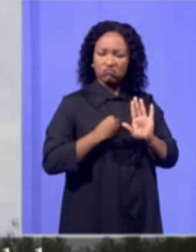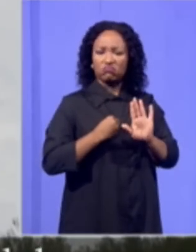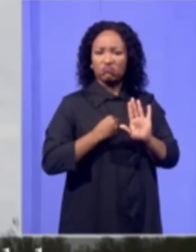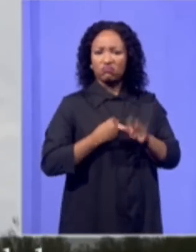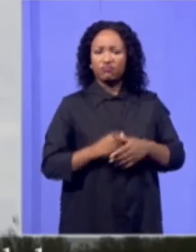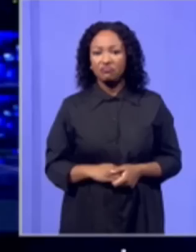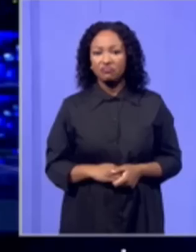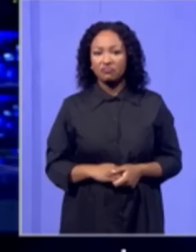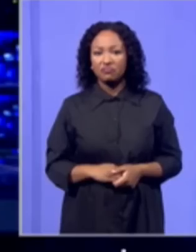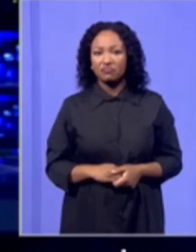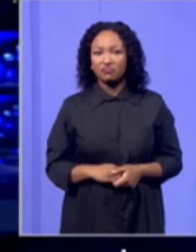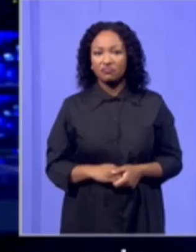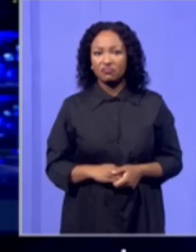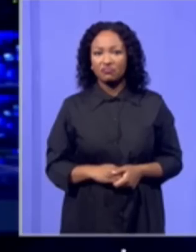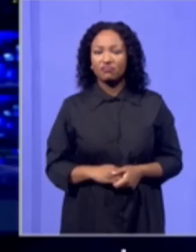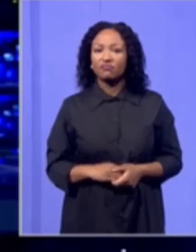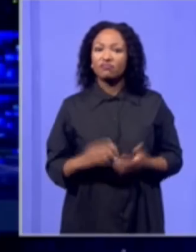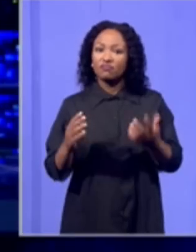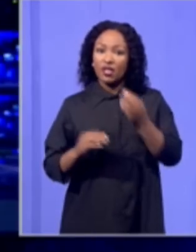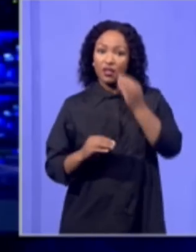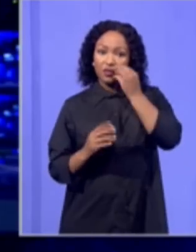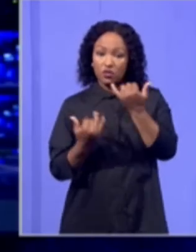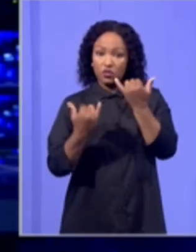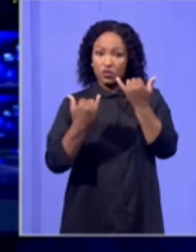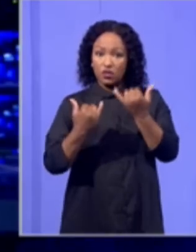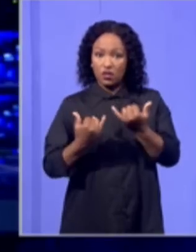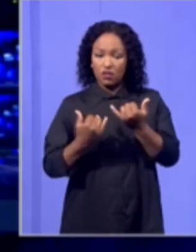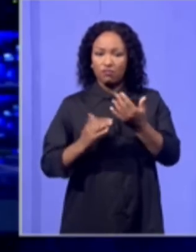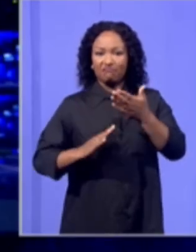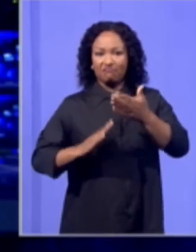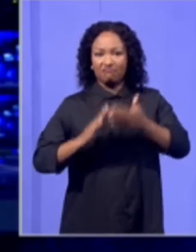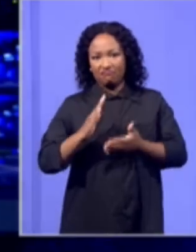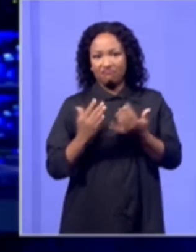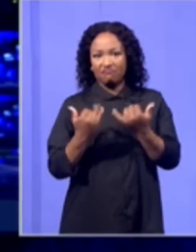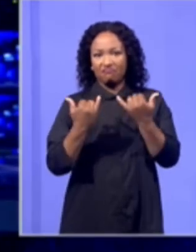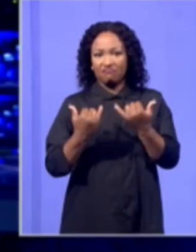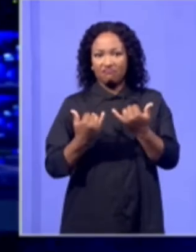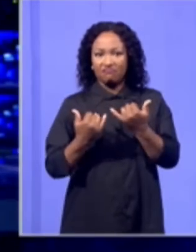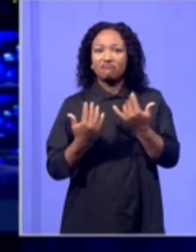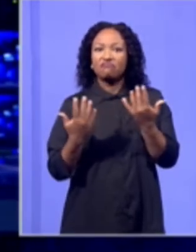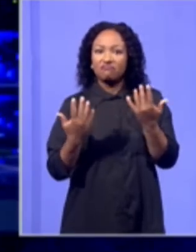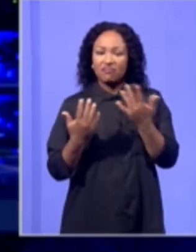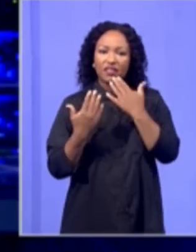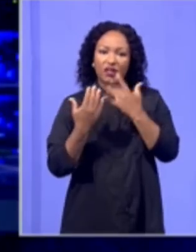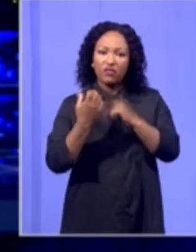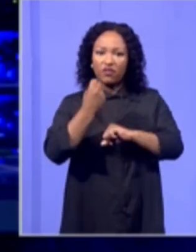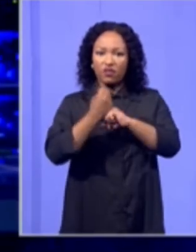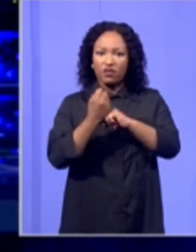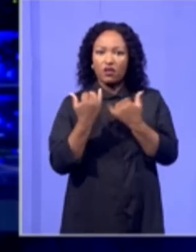rights. Wetso tsa segonjono re di ba khutla fela fano re leboge ke monokeng ya gago ga